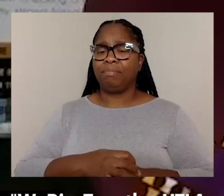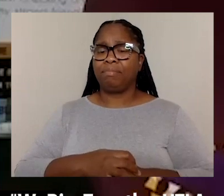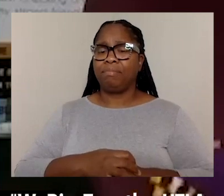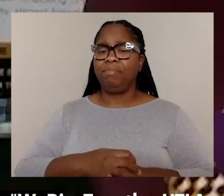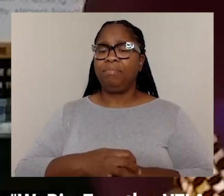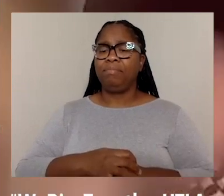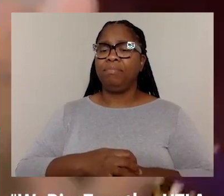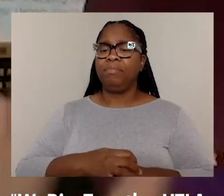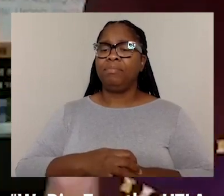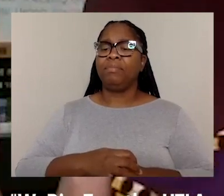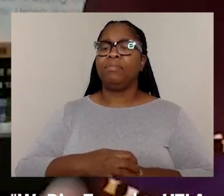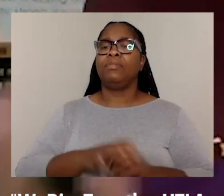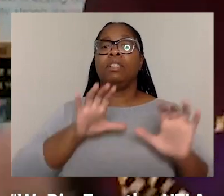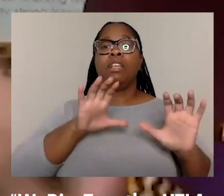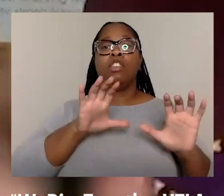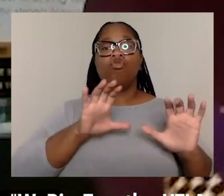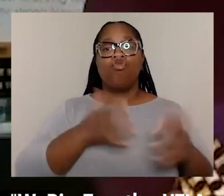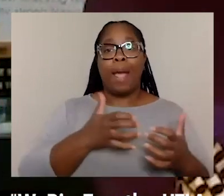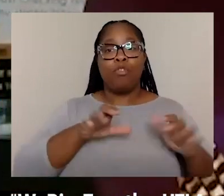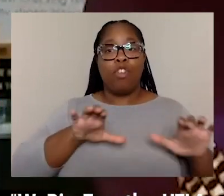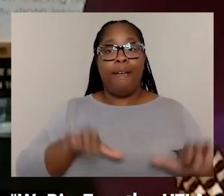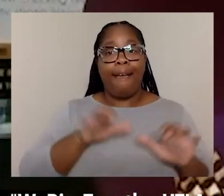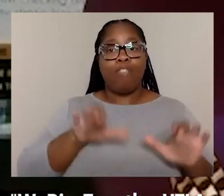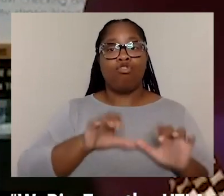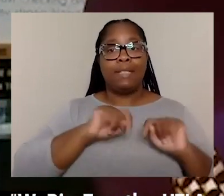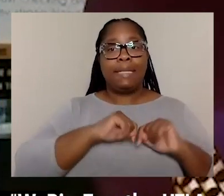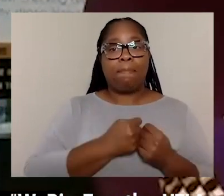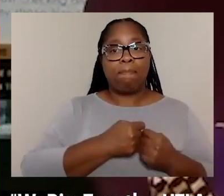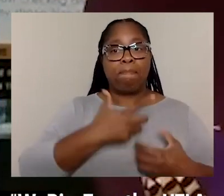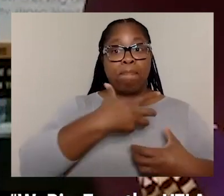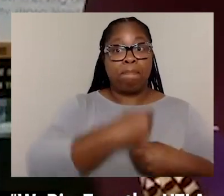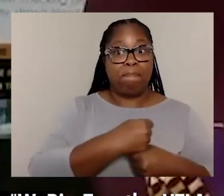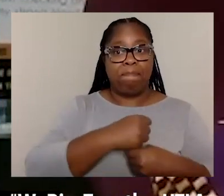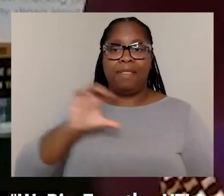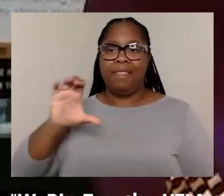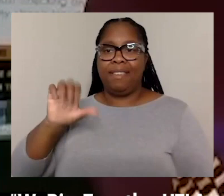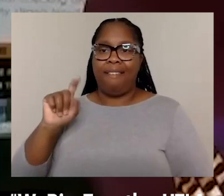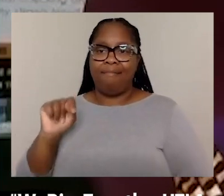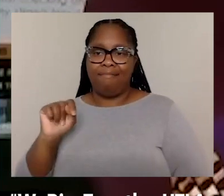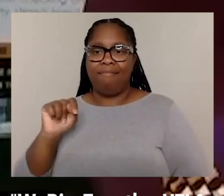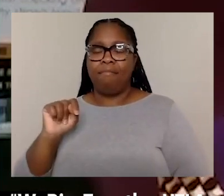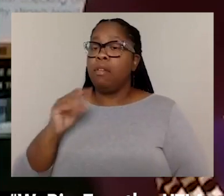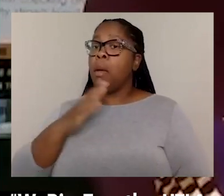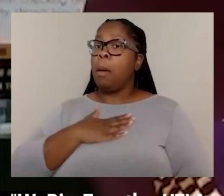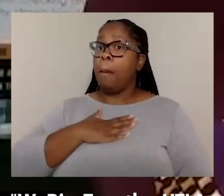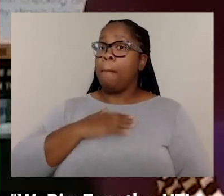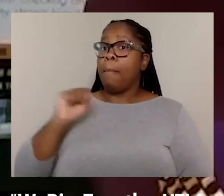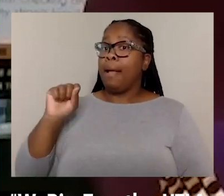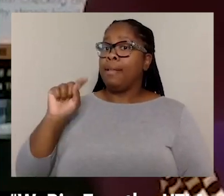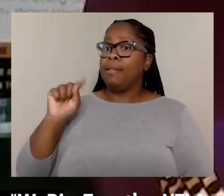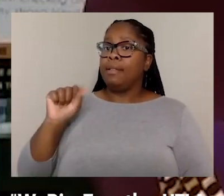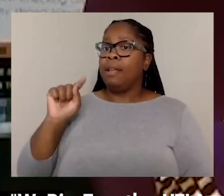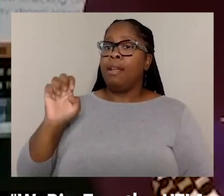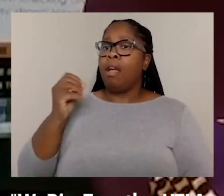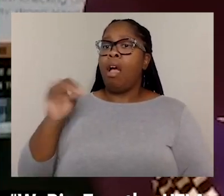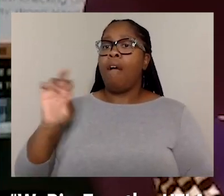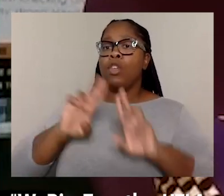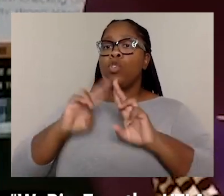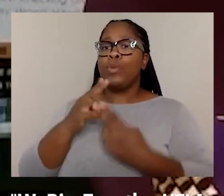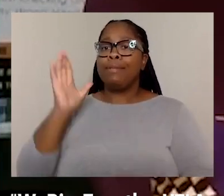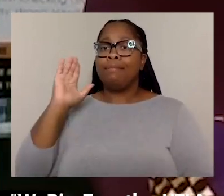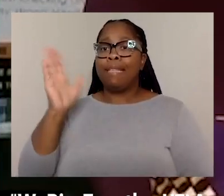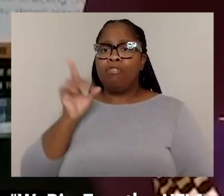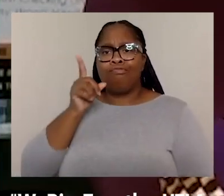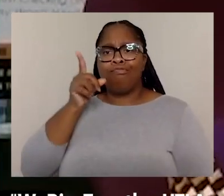Chapter action teams, or CAT teams. In my State of the Union speech at the Leadership Conference, I spoke